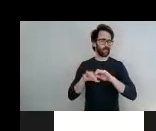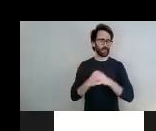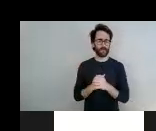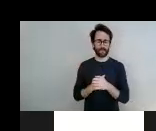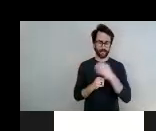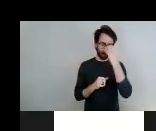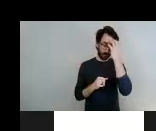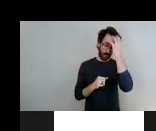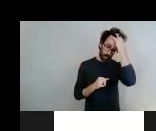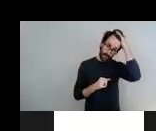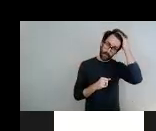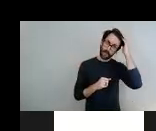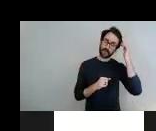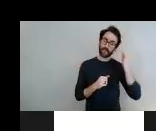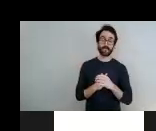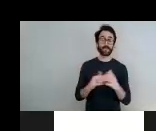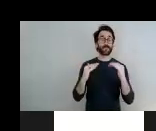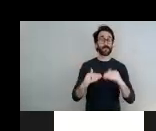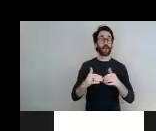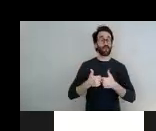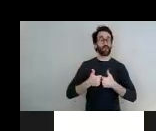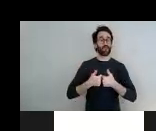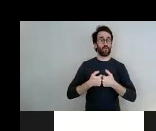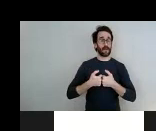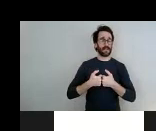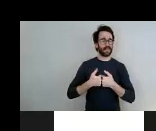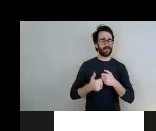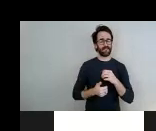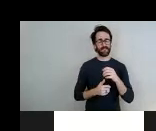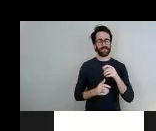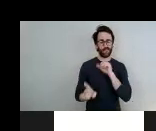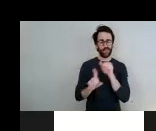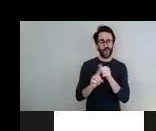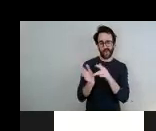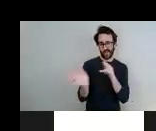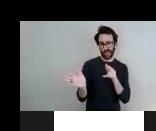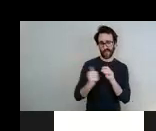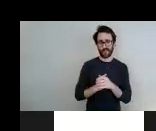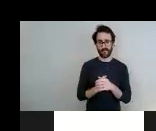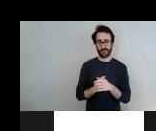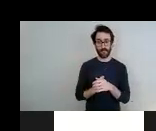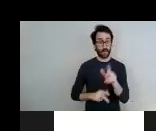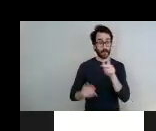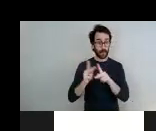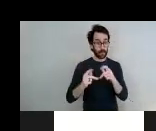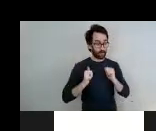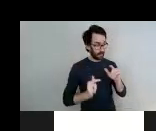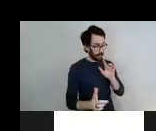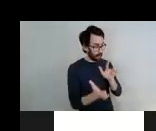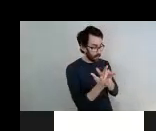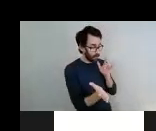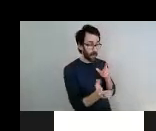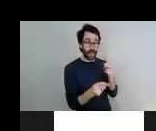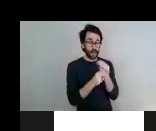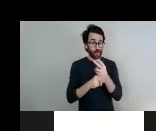So next in our top 10 is romance scams. So fraudsters use every type of dating or social networking